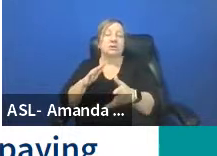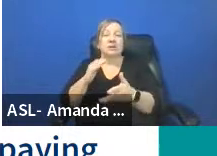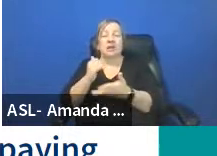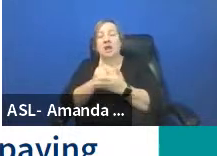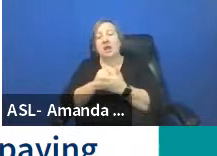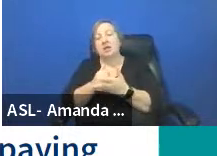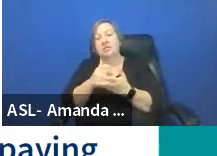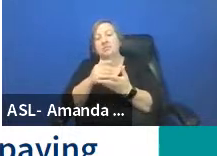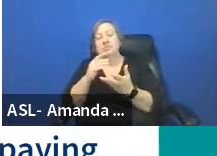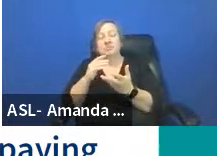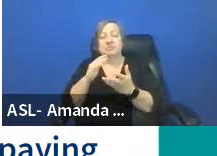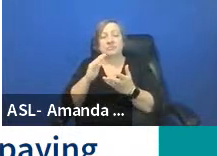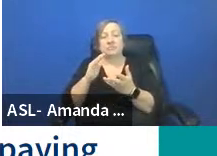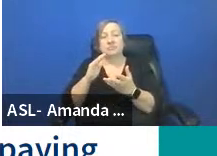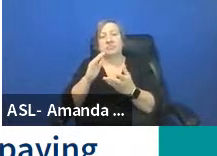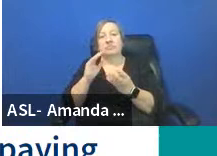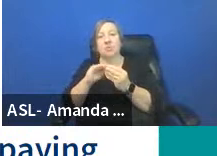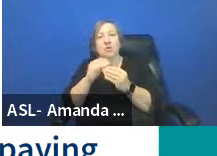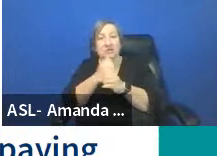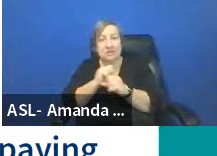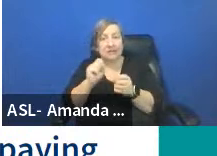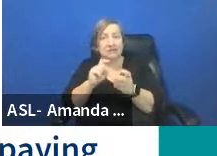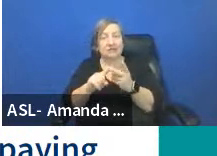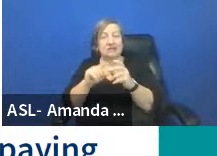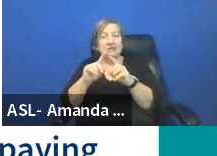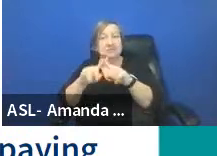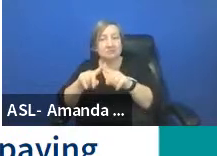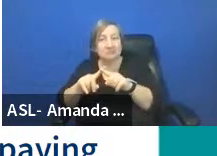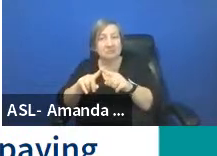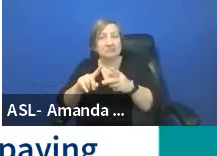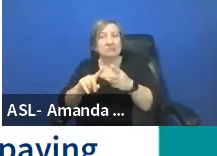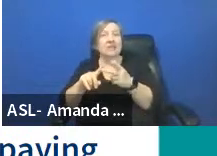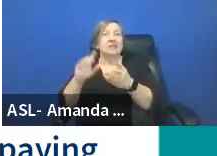safety, reliability, and state climate goals. Next slide.